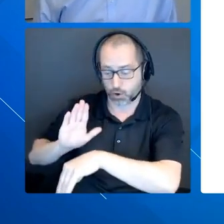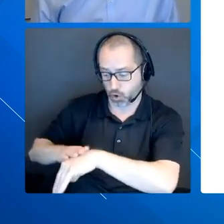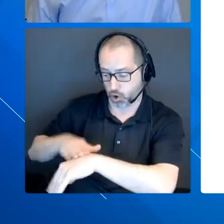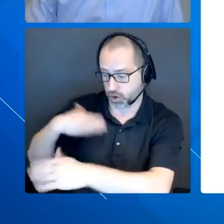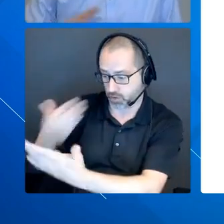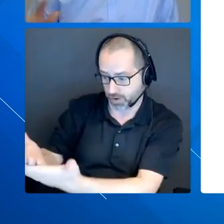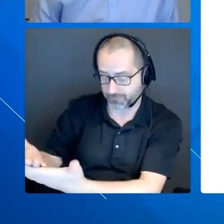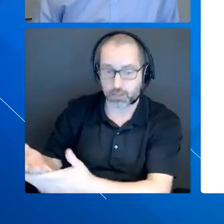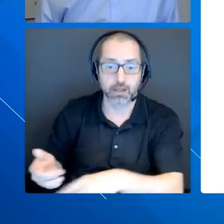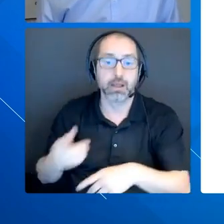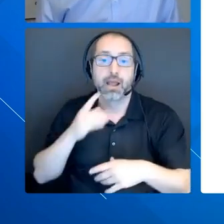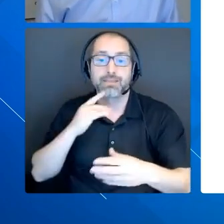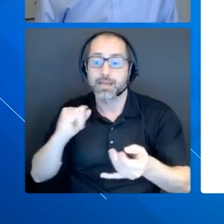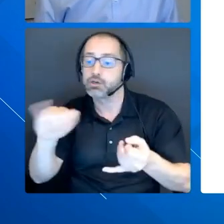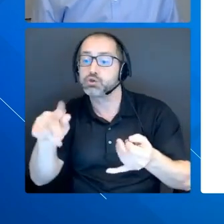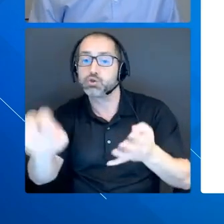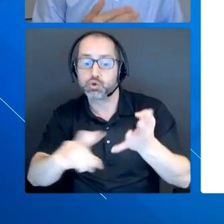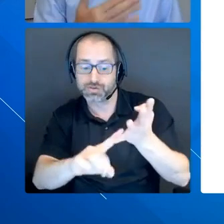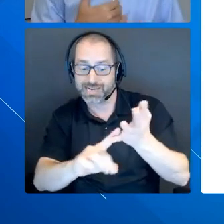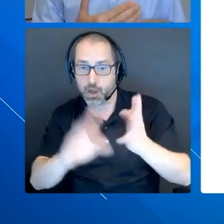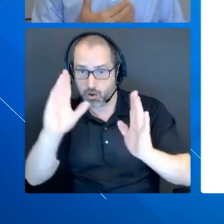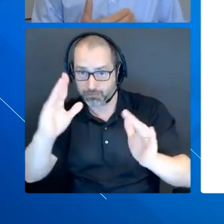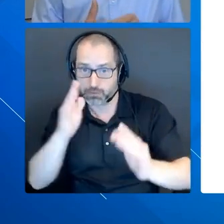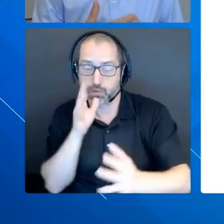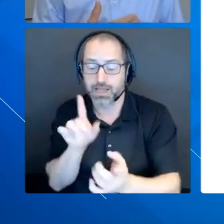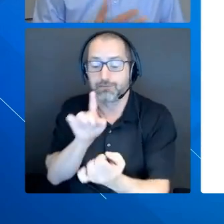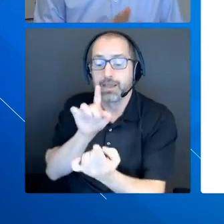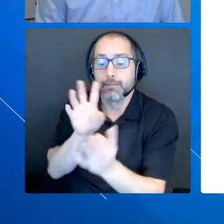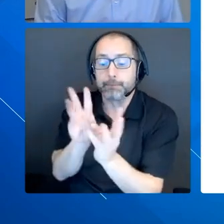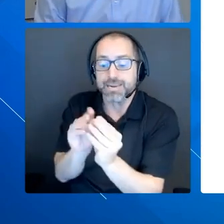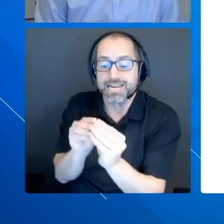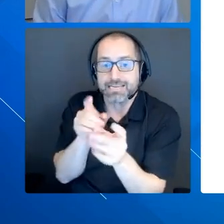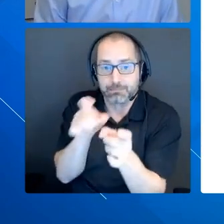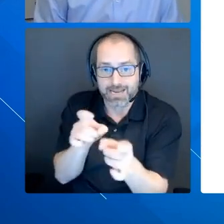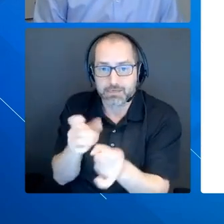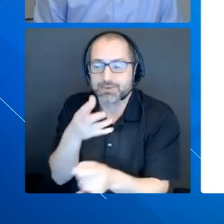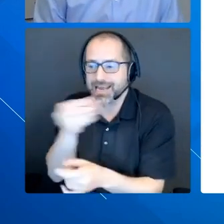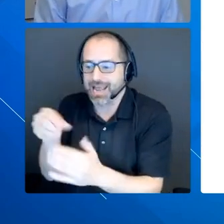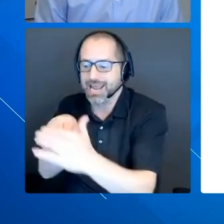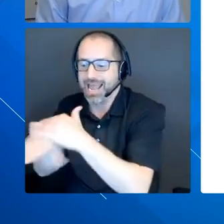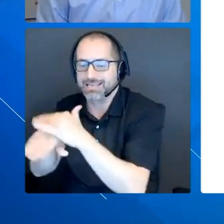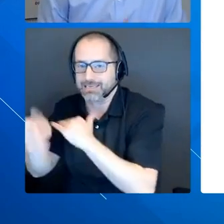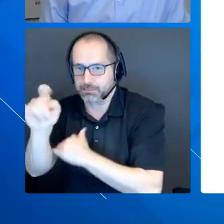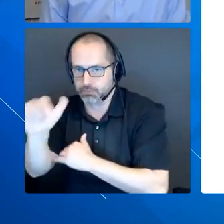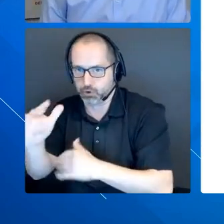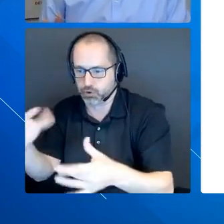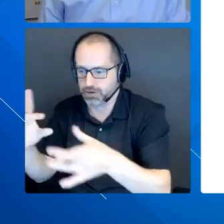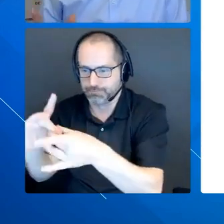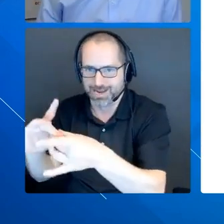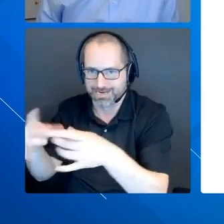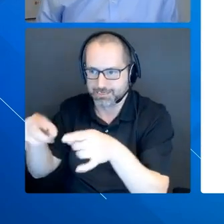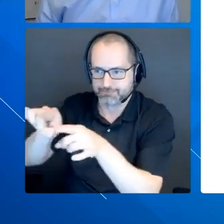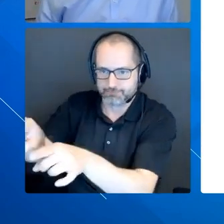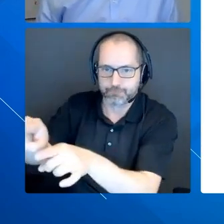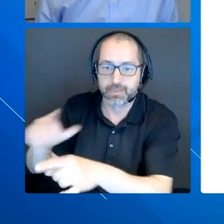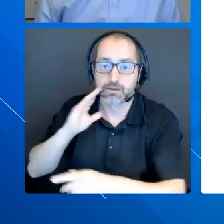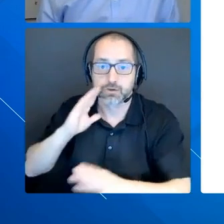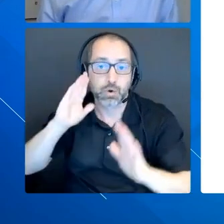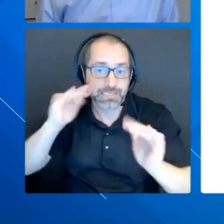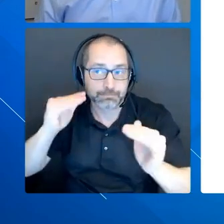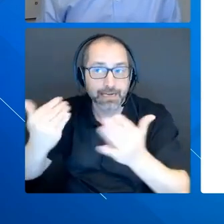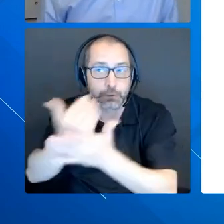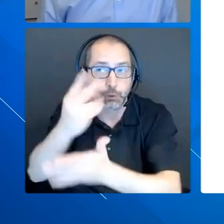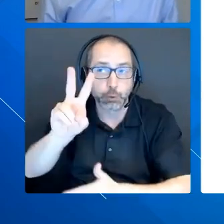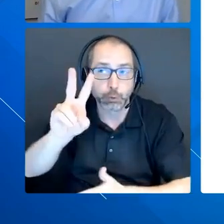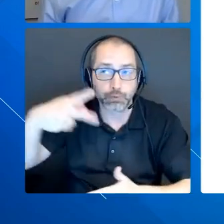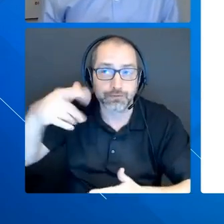end of June, we'll have meetings management and access portal. I think they're going to be combined. But expect new VPATs